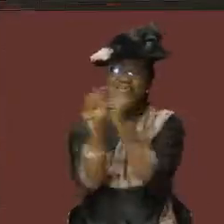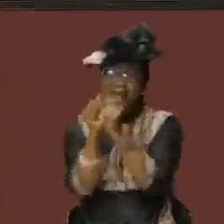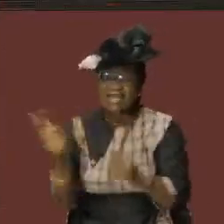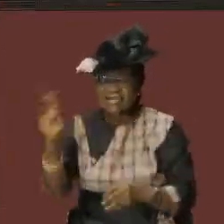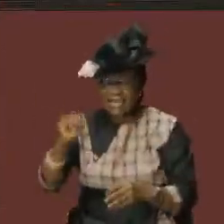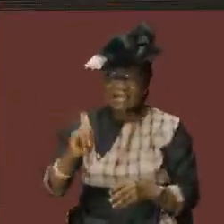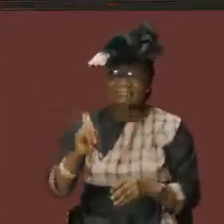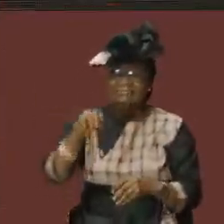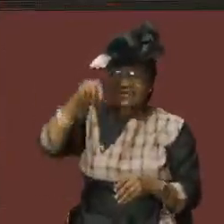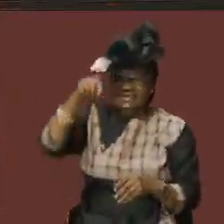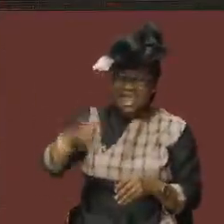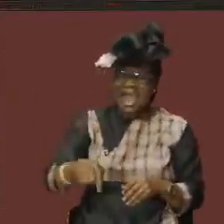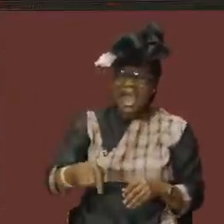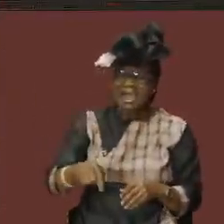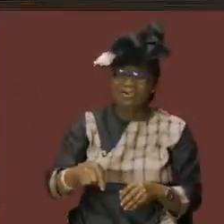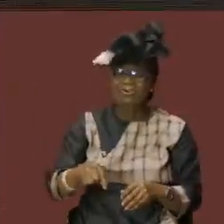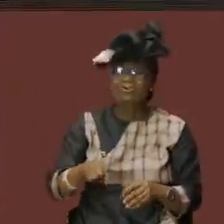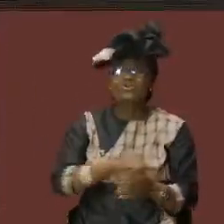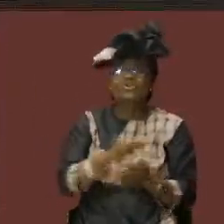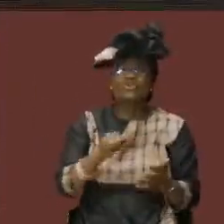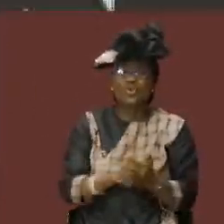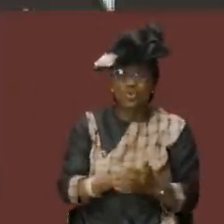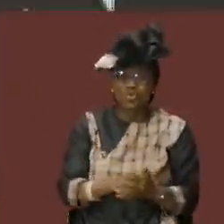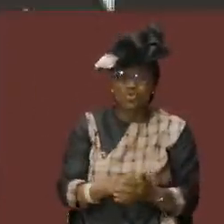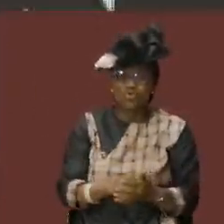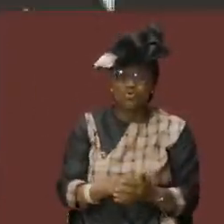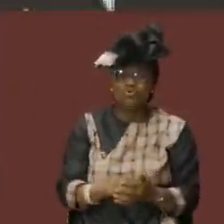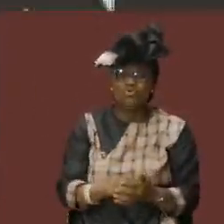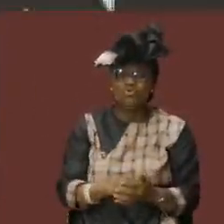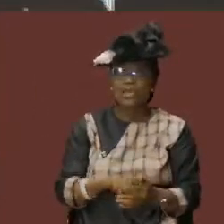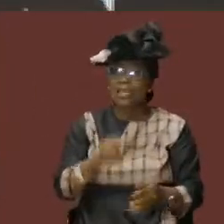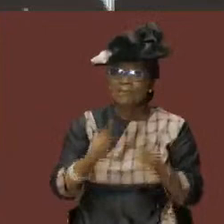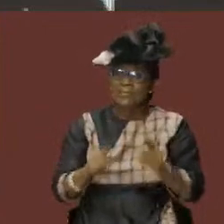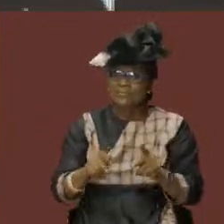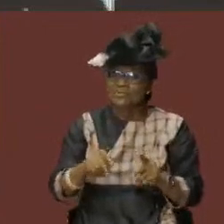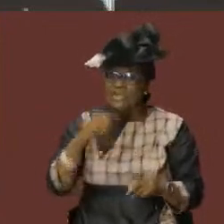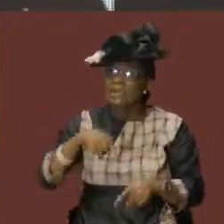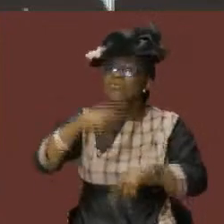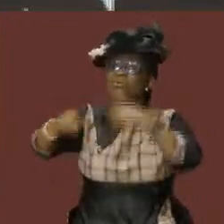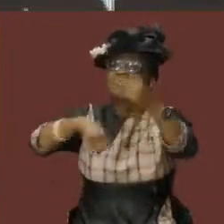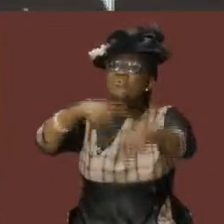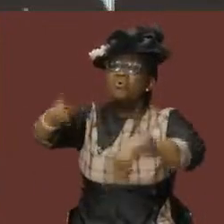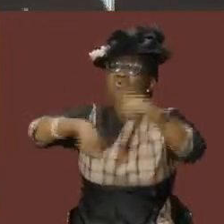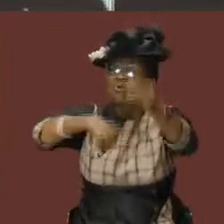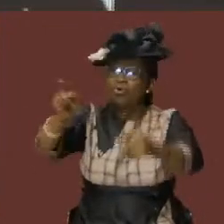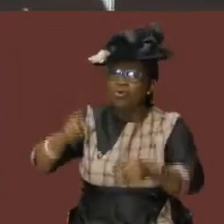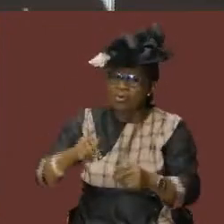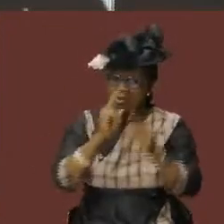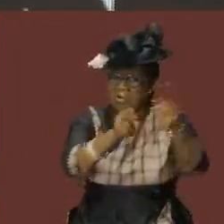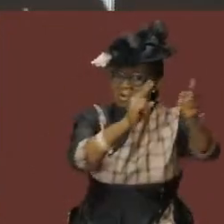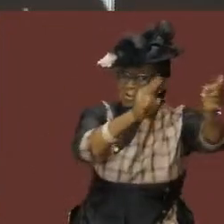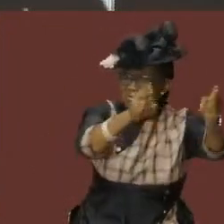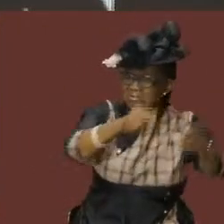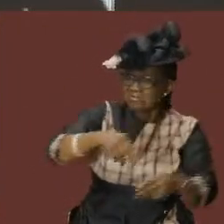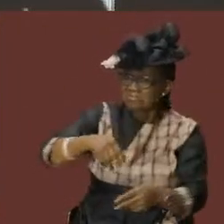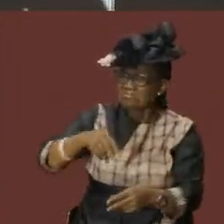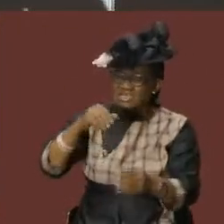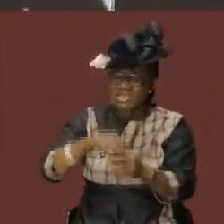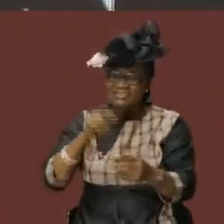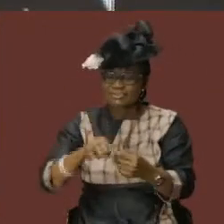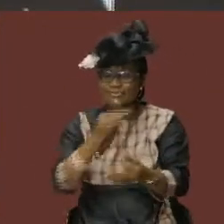captive were urgent on them, saying, go, go, go. hurrying them into